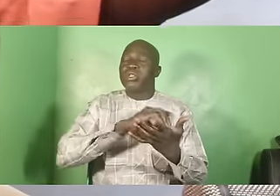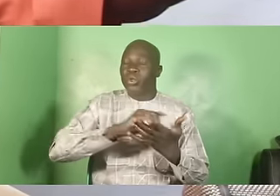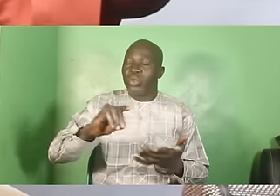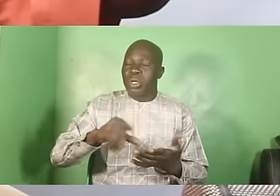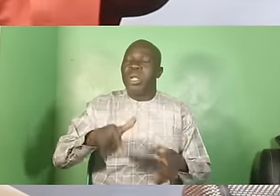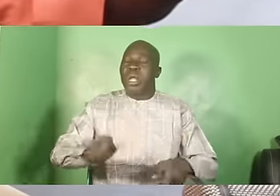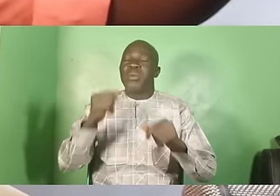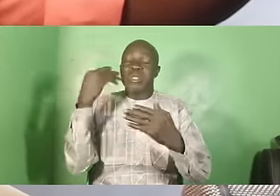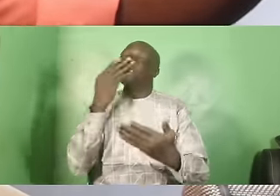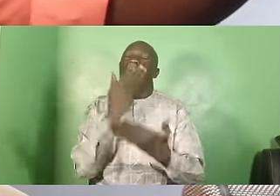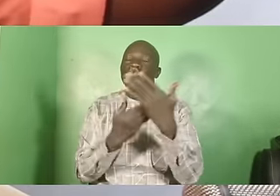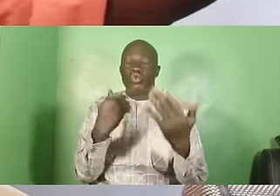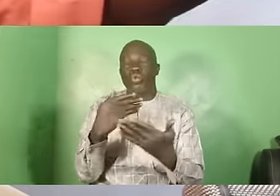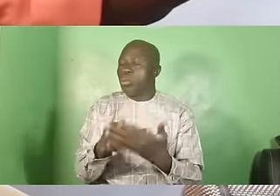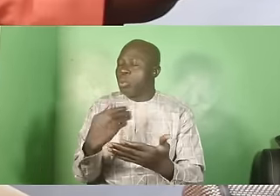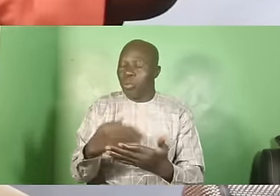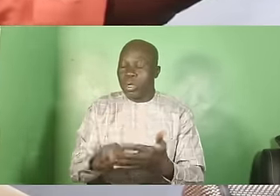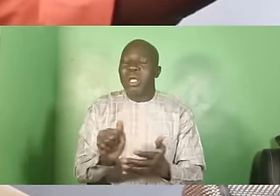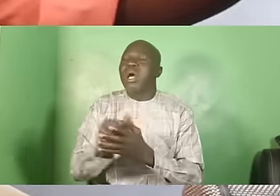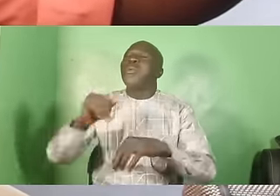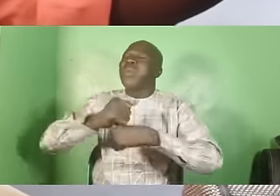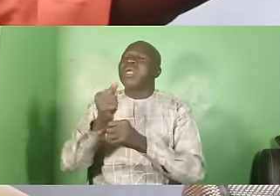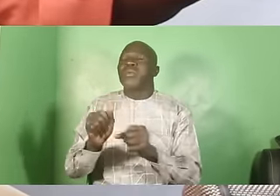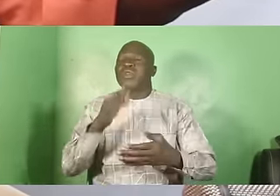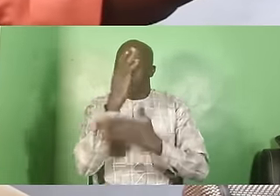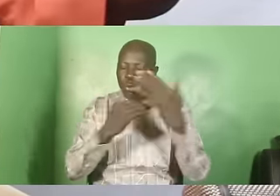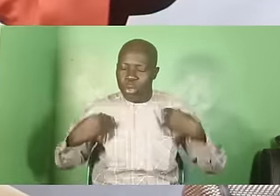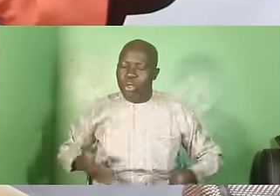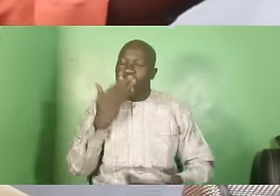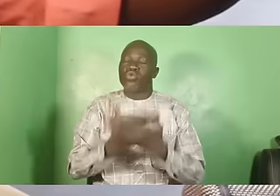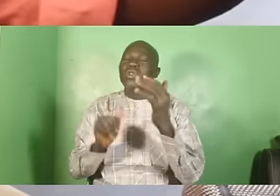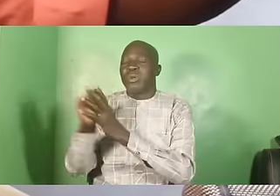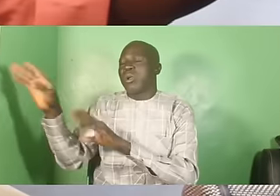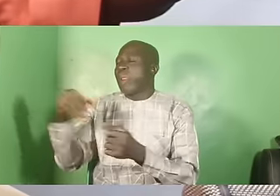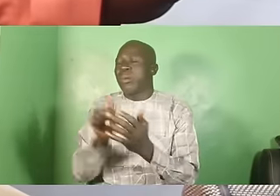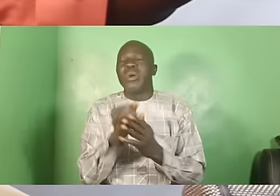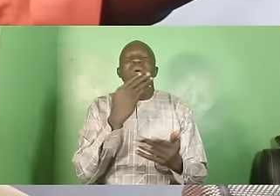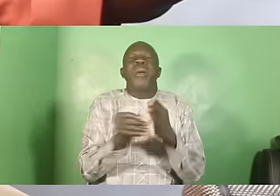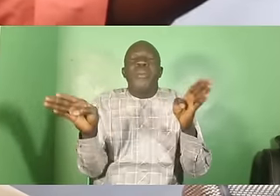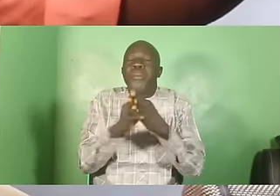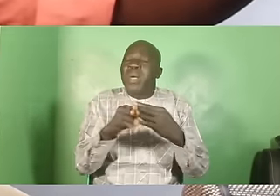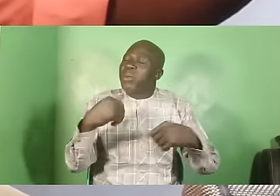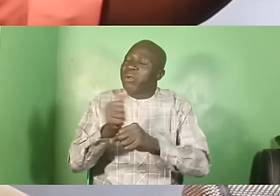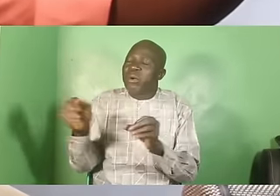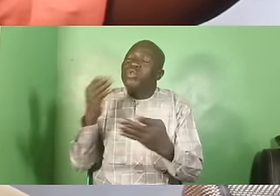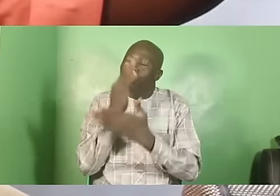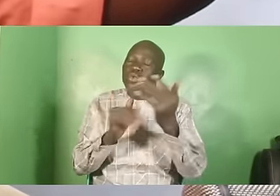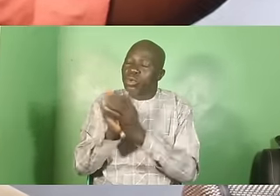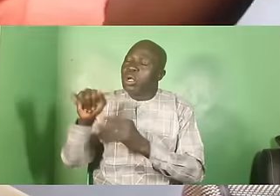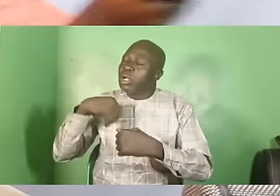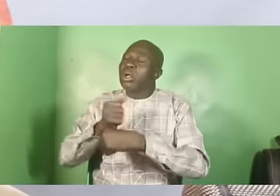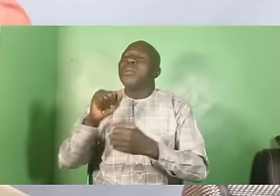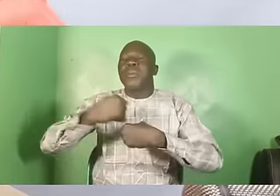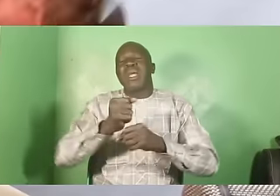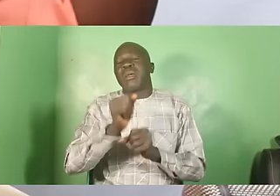this week, let me receive money. That will make me something. Let me receive money. Let me miss something. That will make me